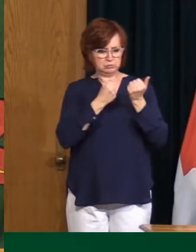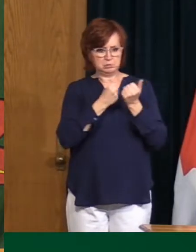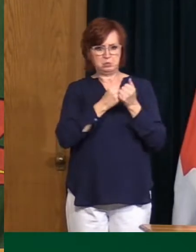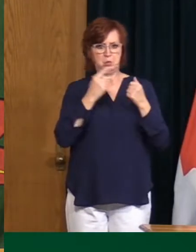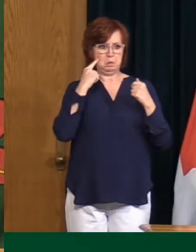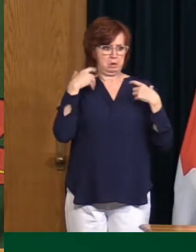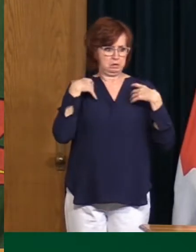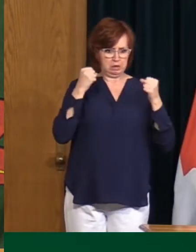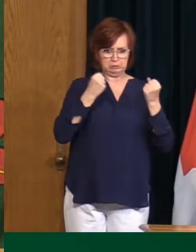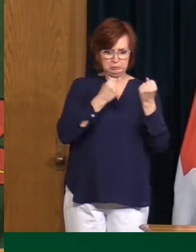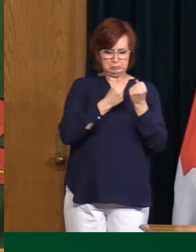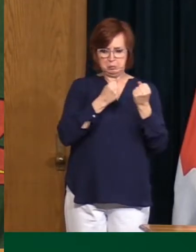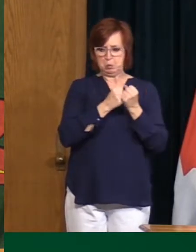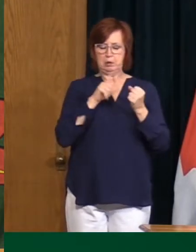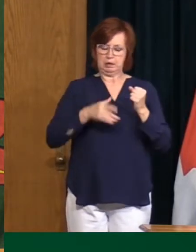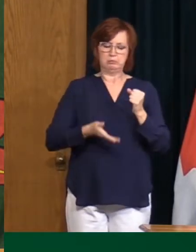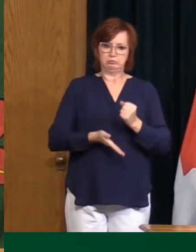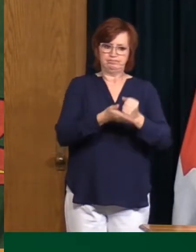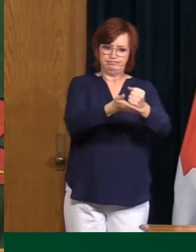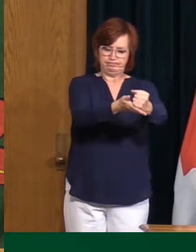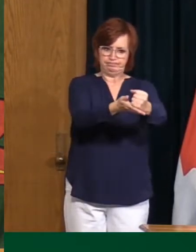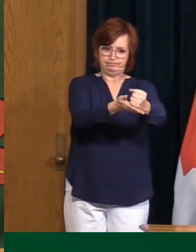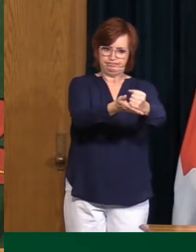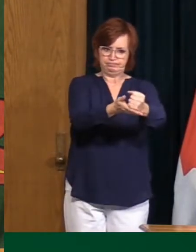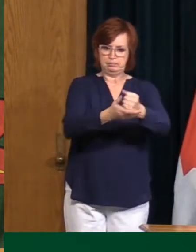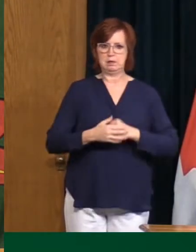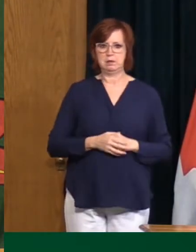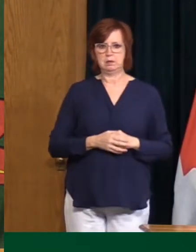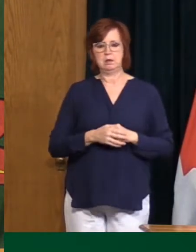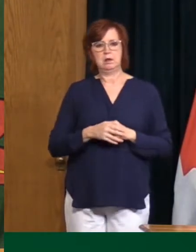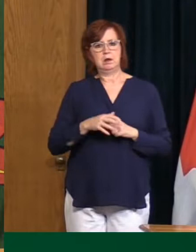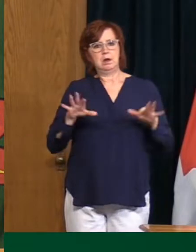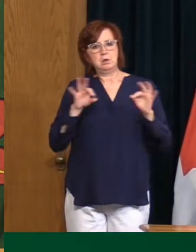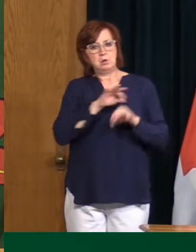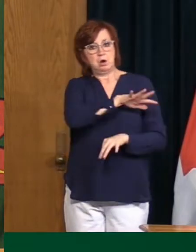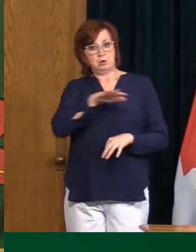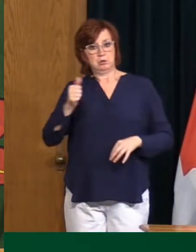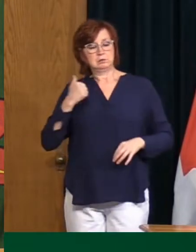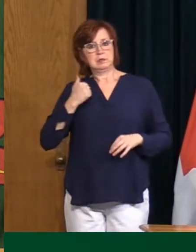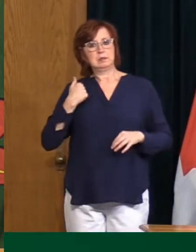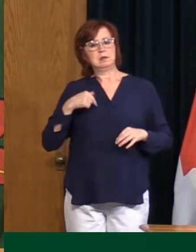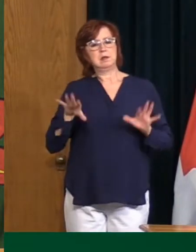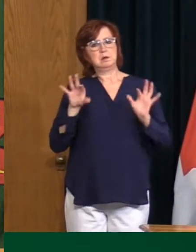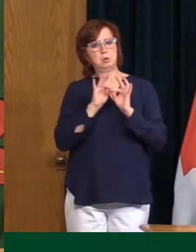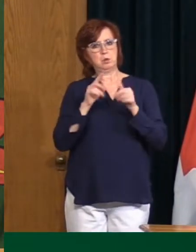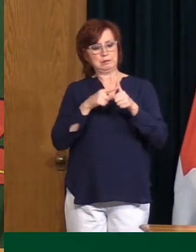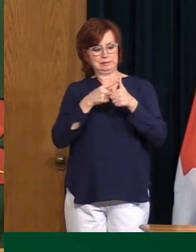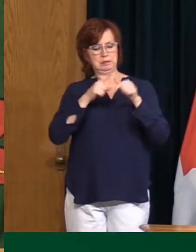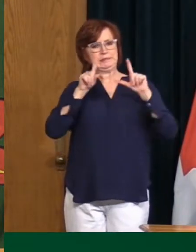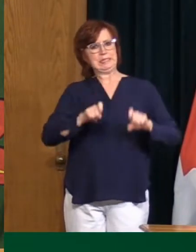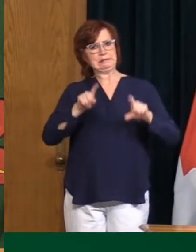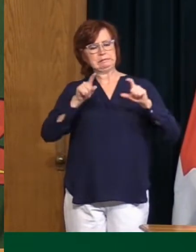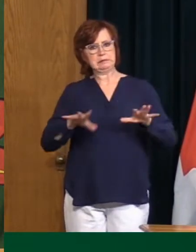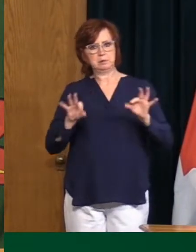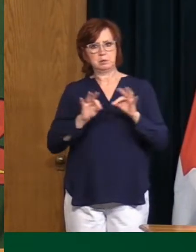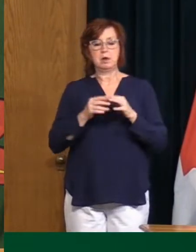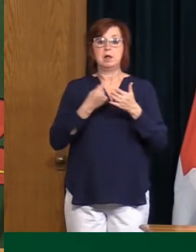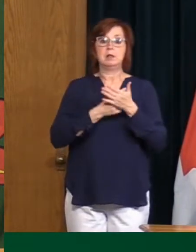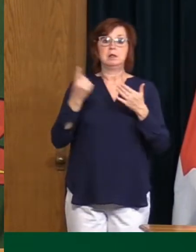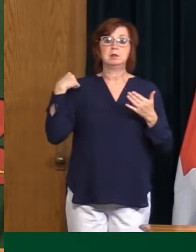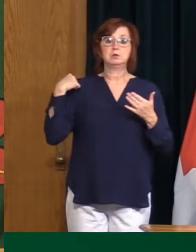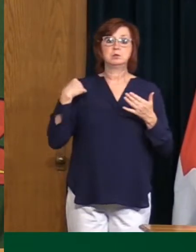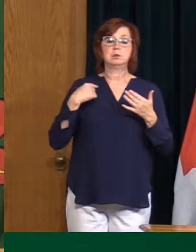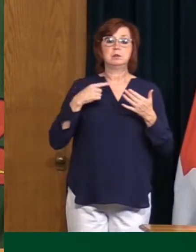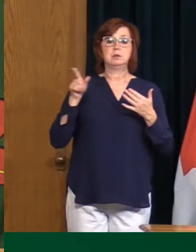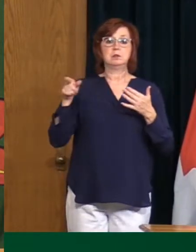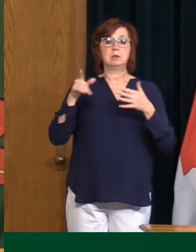We know testing is a key pillar of everyone's resumption plans across the country. And last week you heard the expanded test criteria was announced for